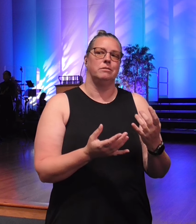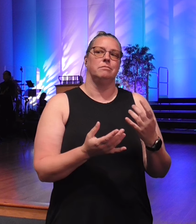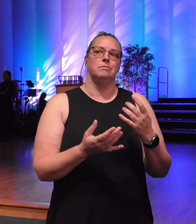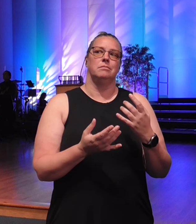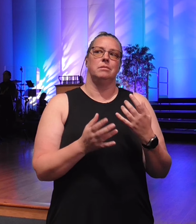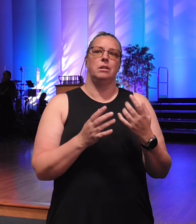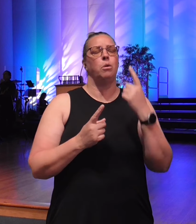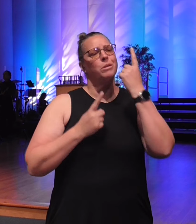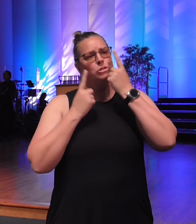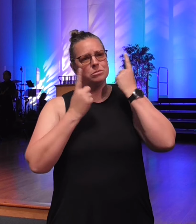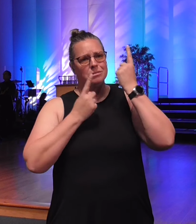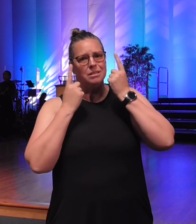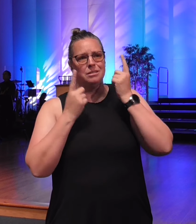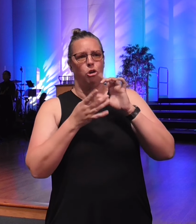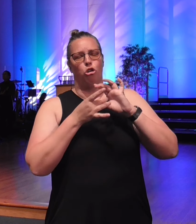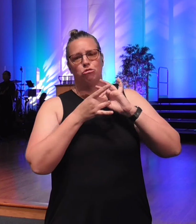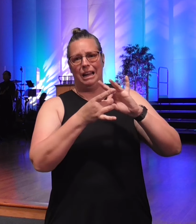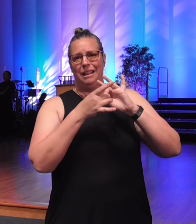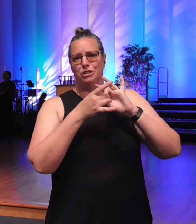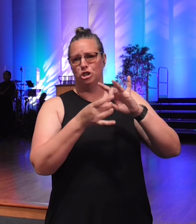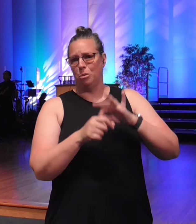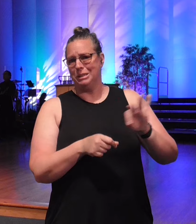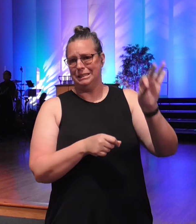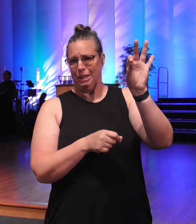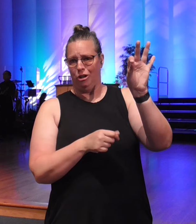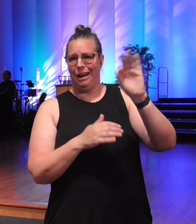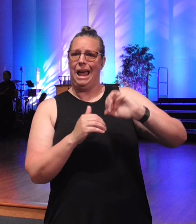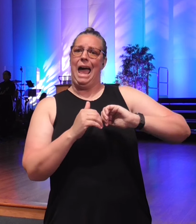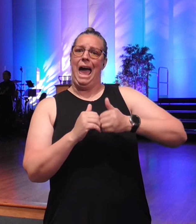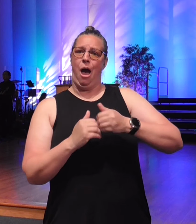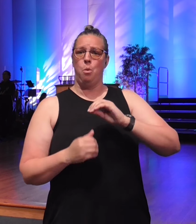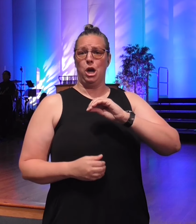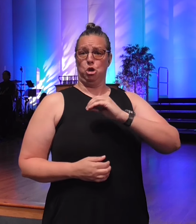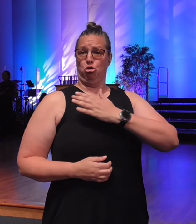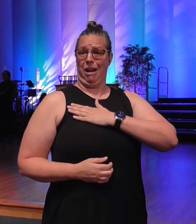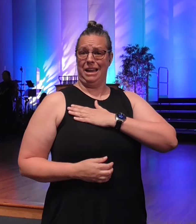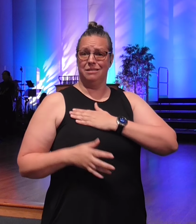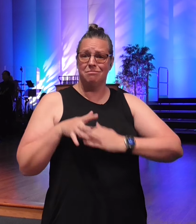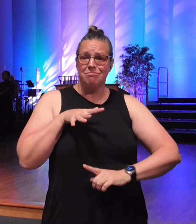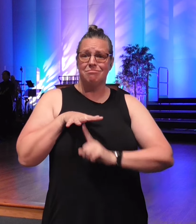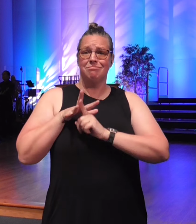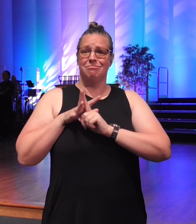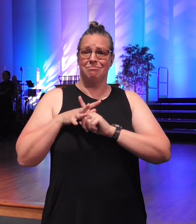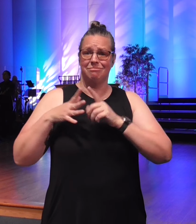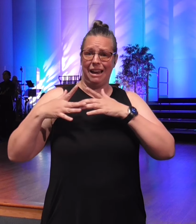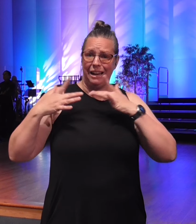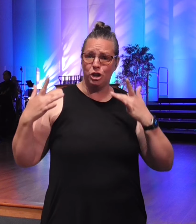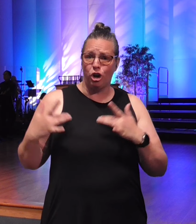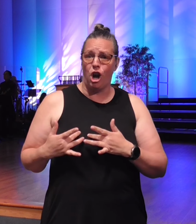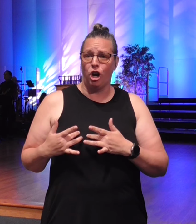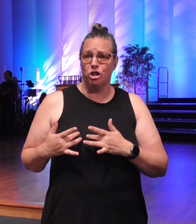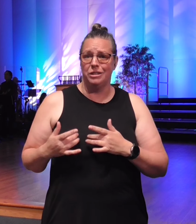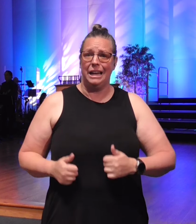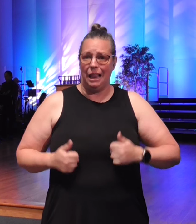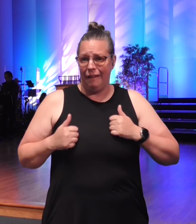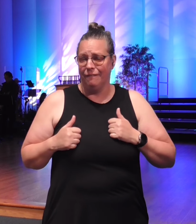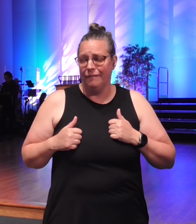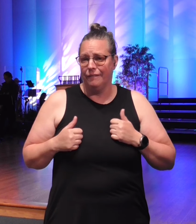Spirit and how you invite grace into your own heart and into your own